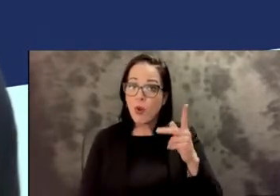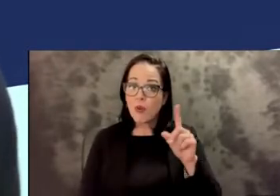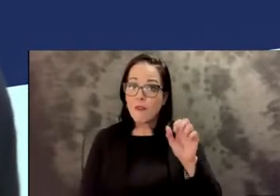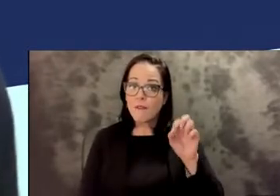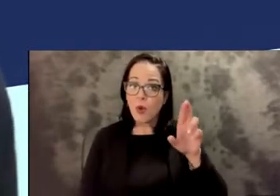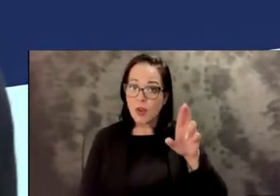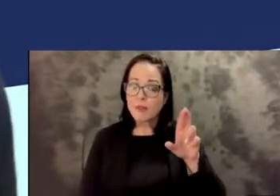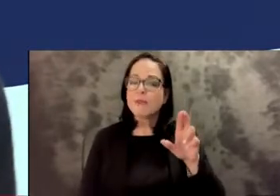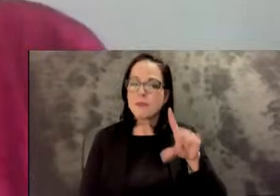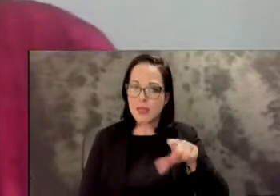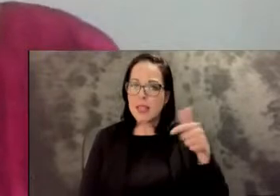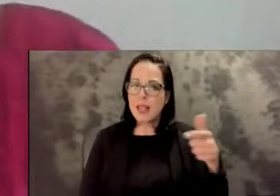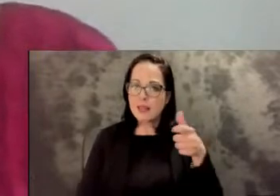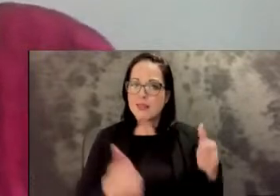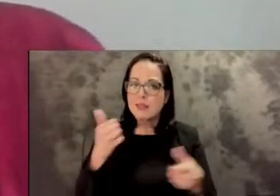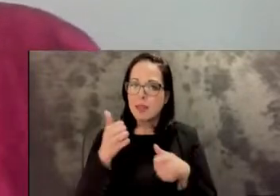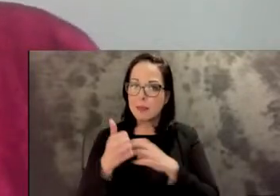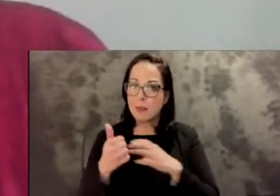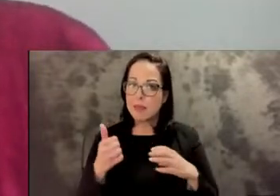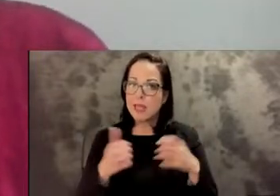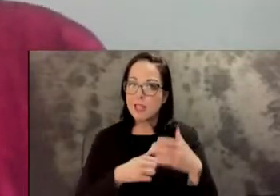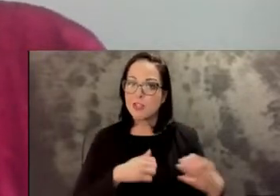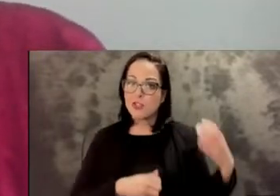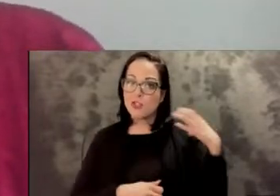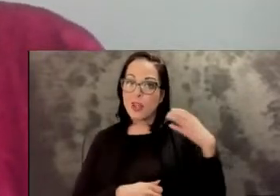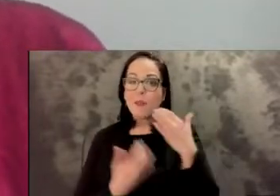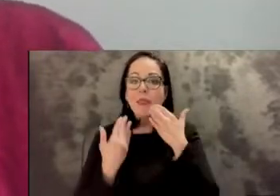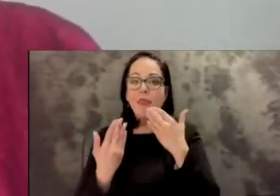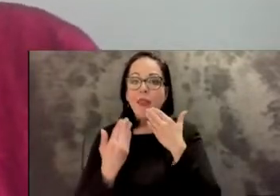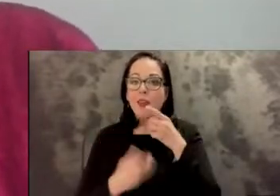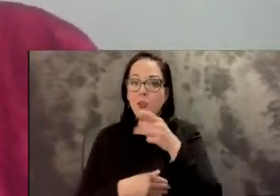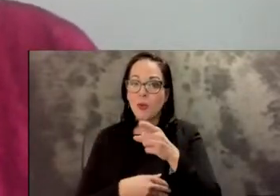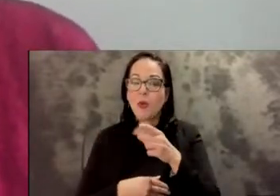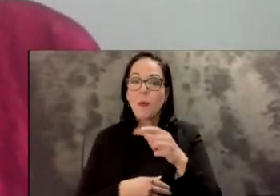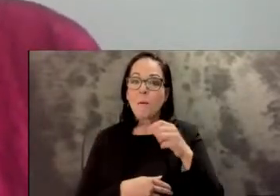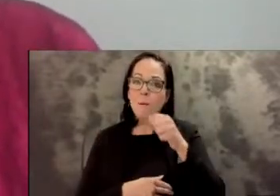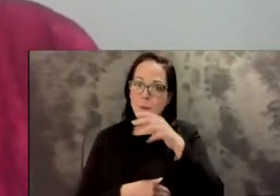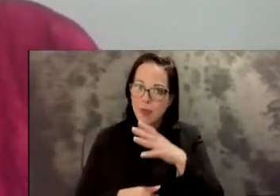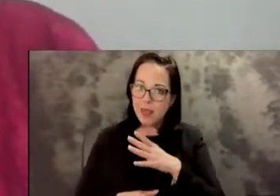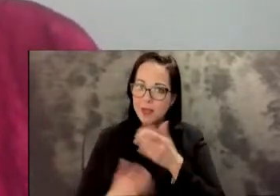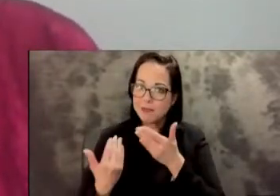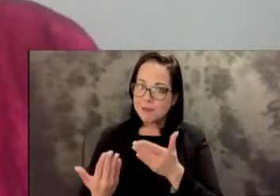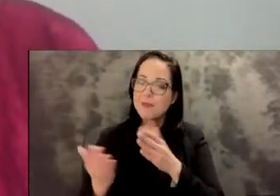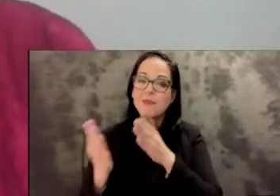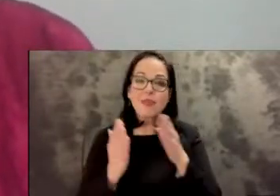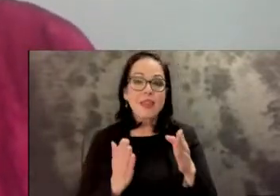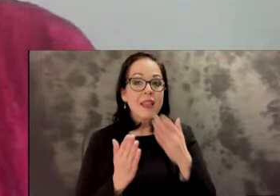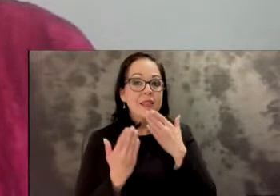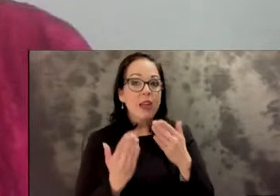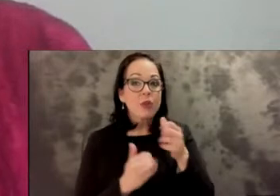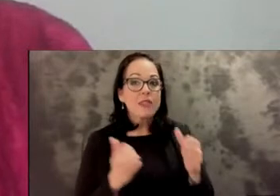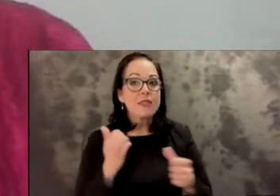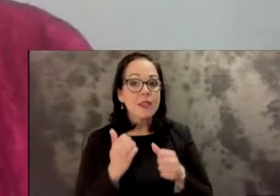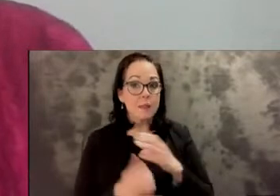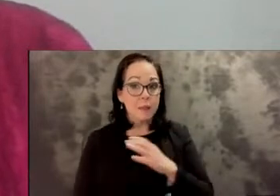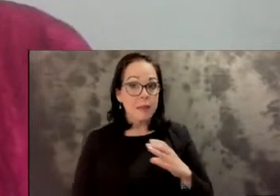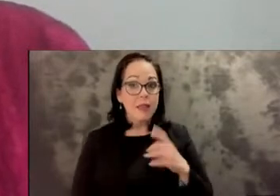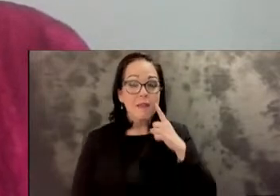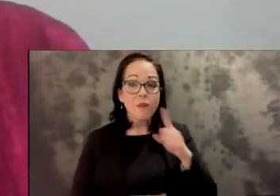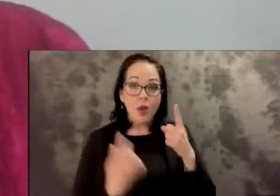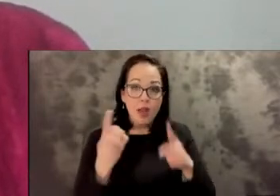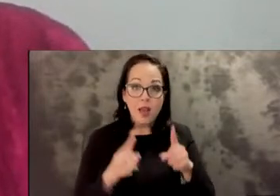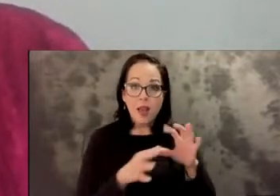please. Thank you, Madam Chair, and thank you, the subcommittee members of